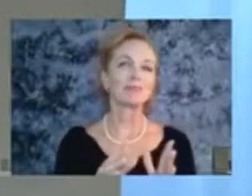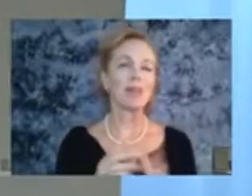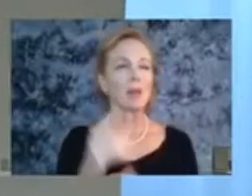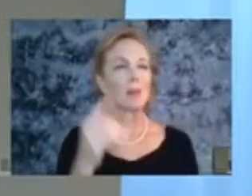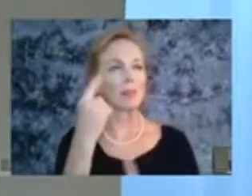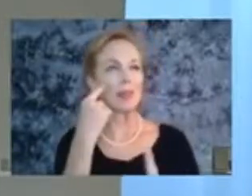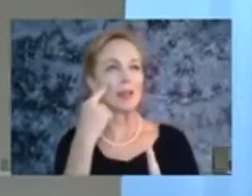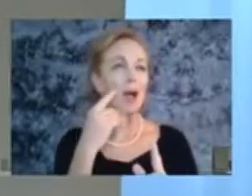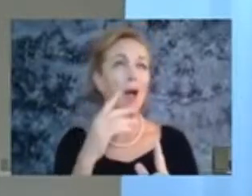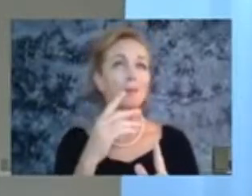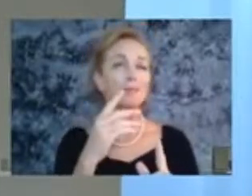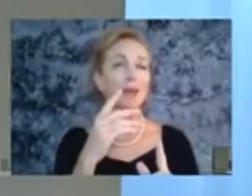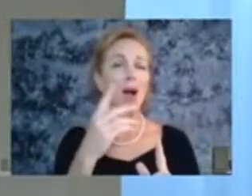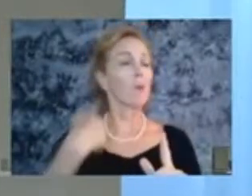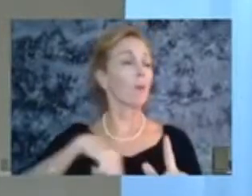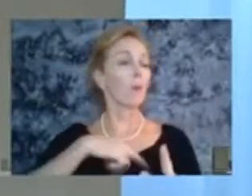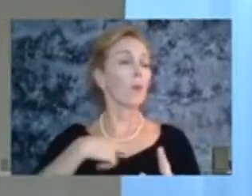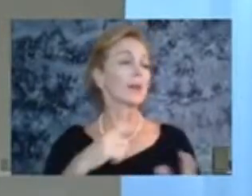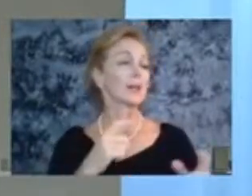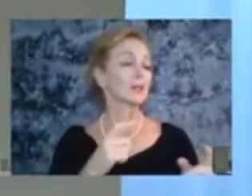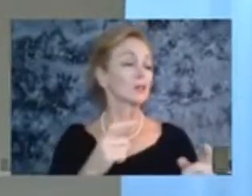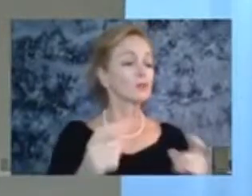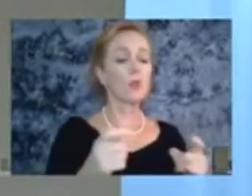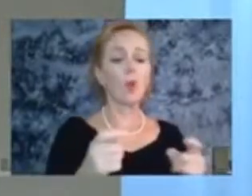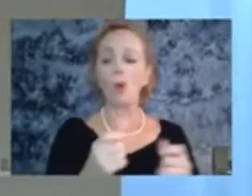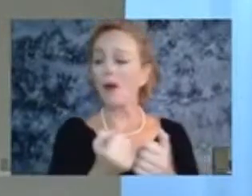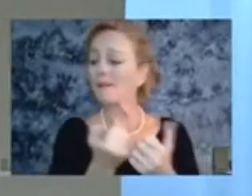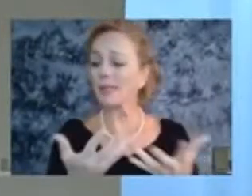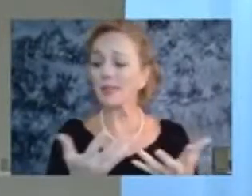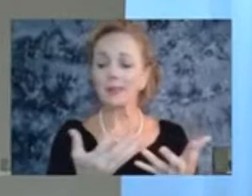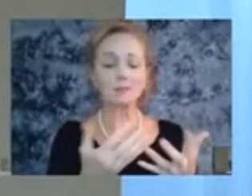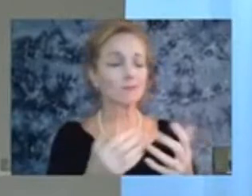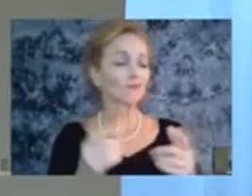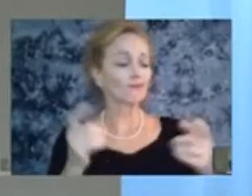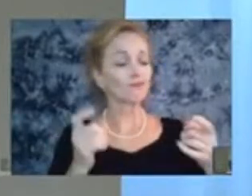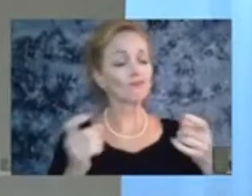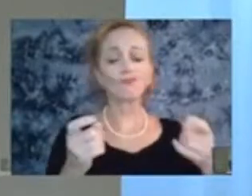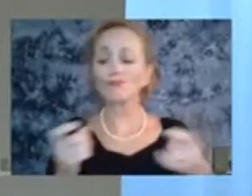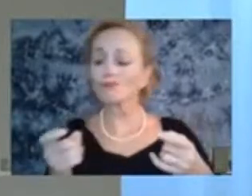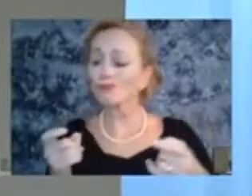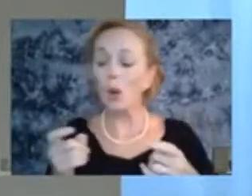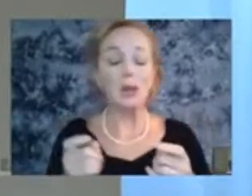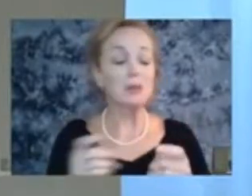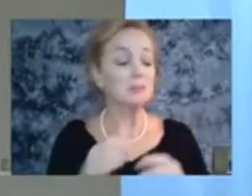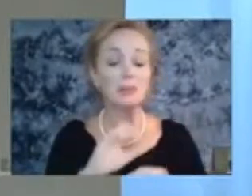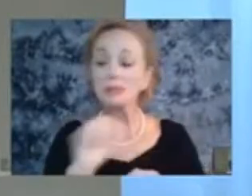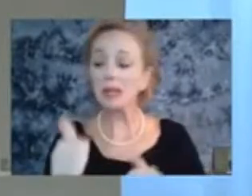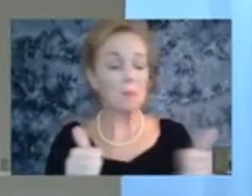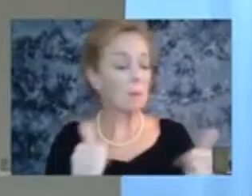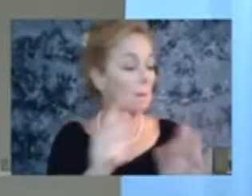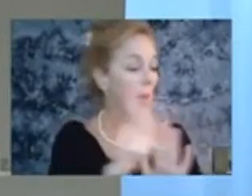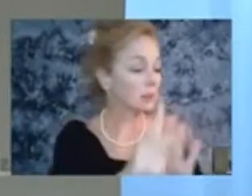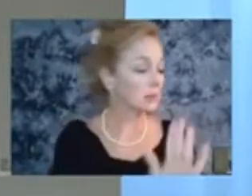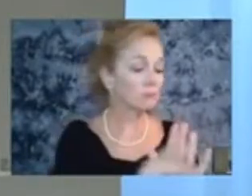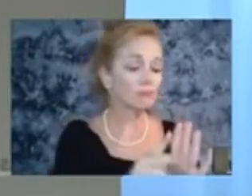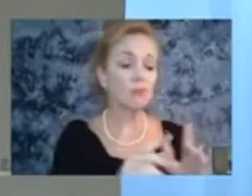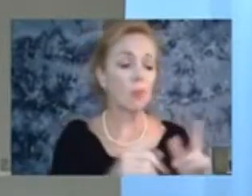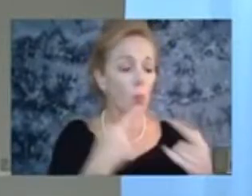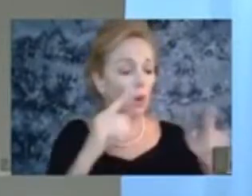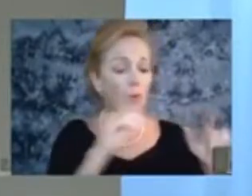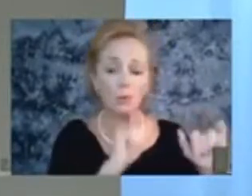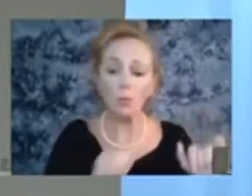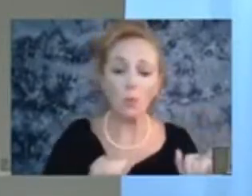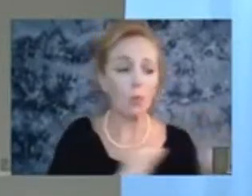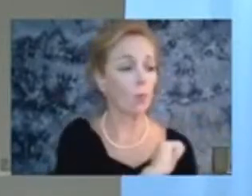up, right? And that we can do everything and implement policies that are going to work across the board, when the fact is that we